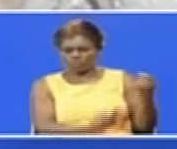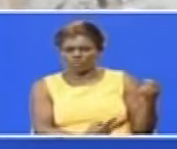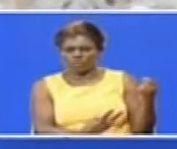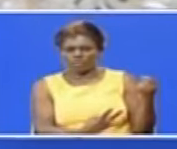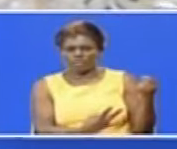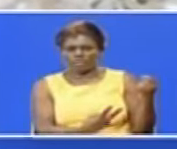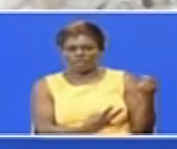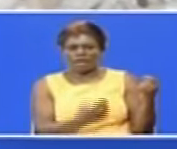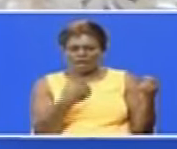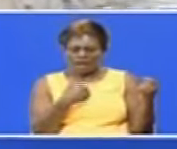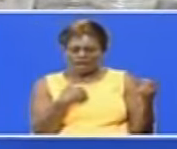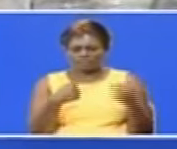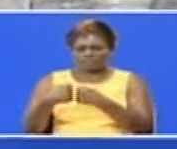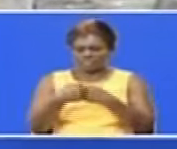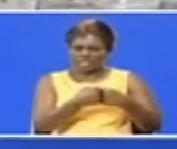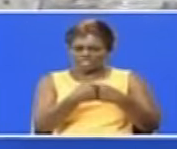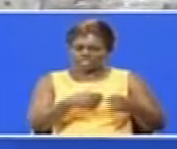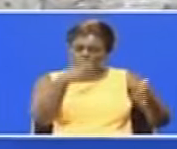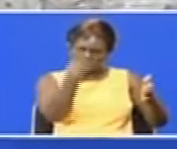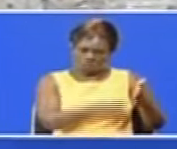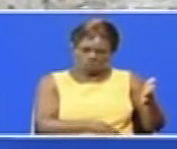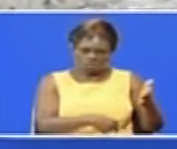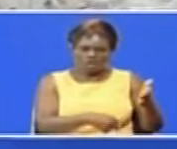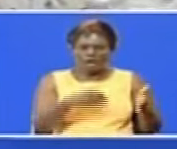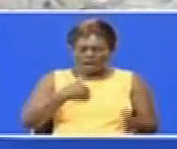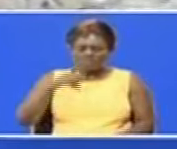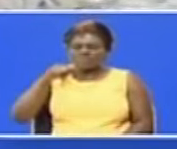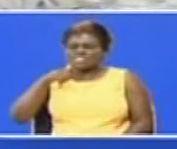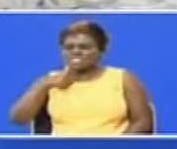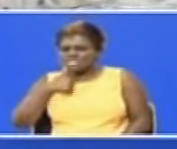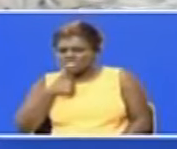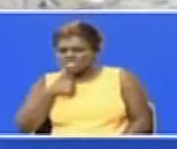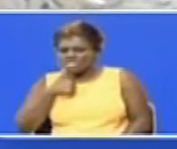have challenges with high prices. We've come in with a new